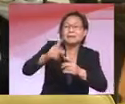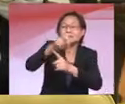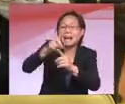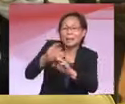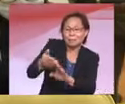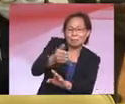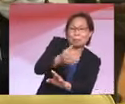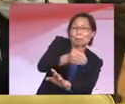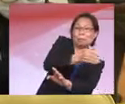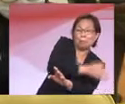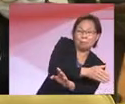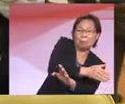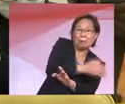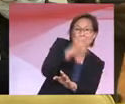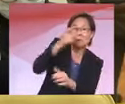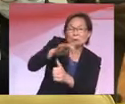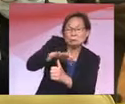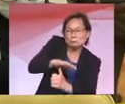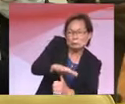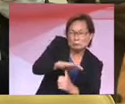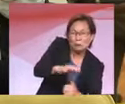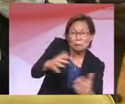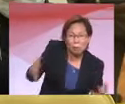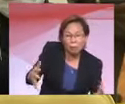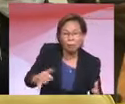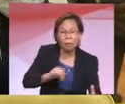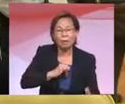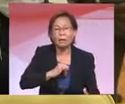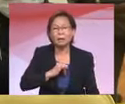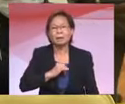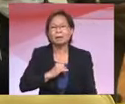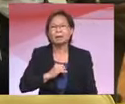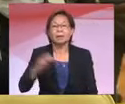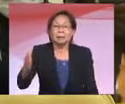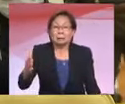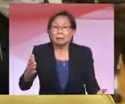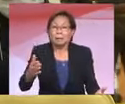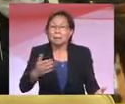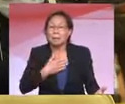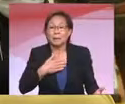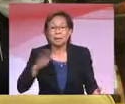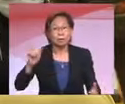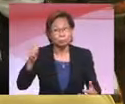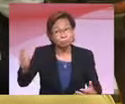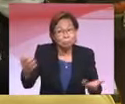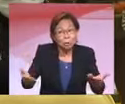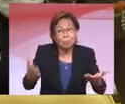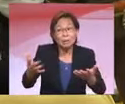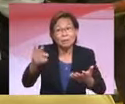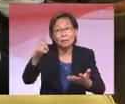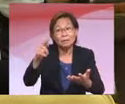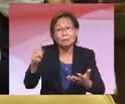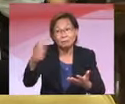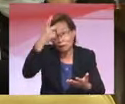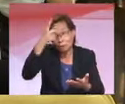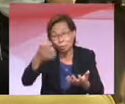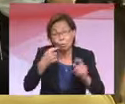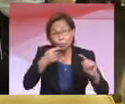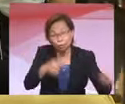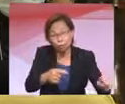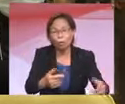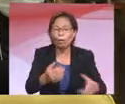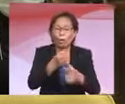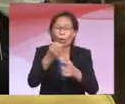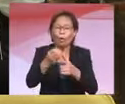pressure. So just wondering if Tan Sri would like to respond to that, and also if any of the family members of